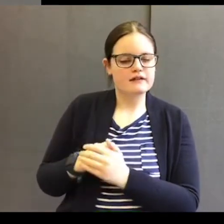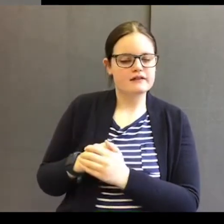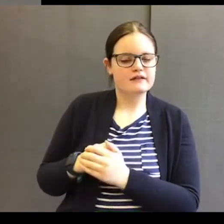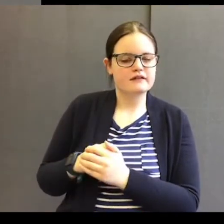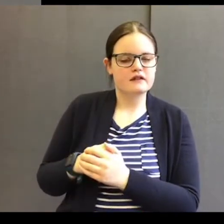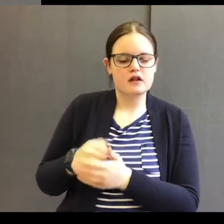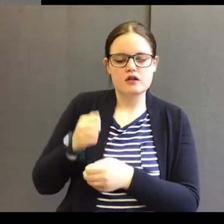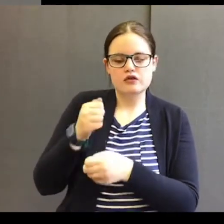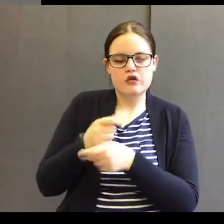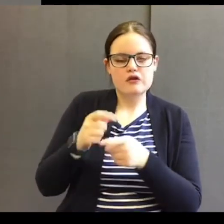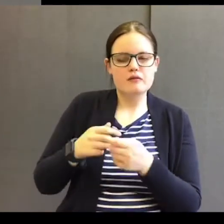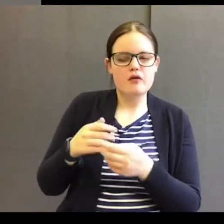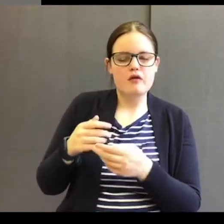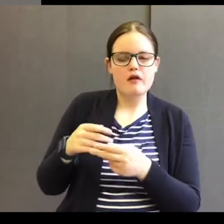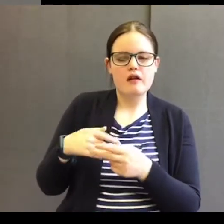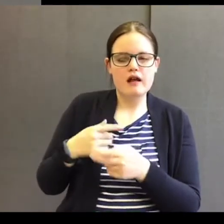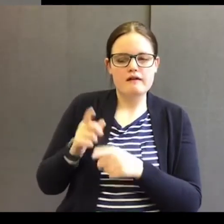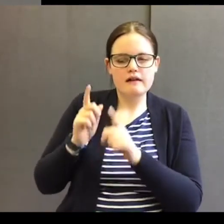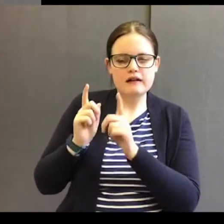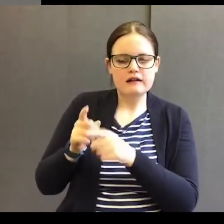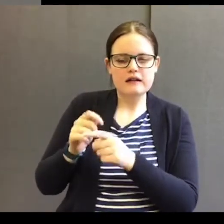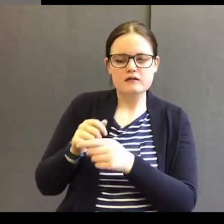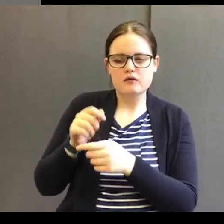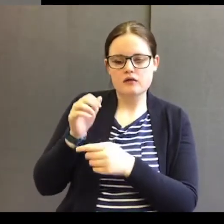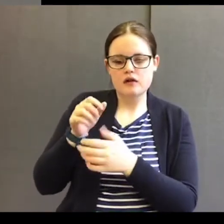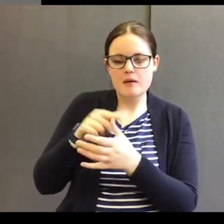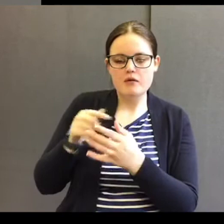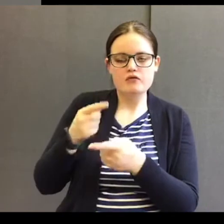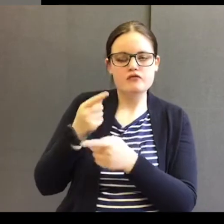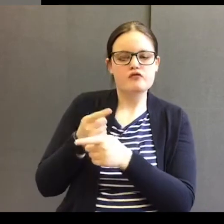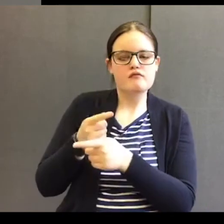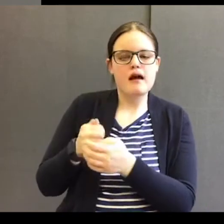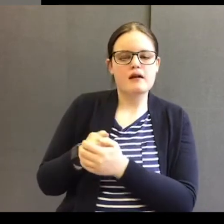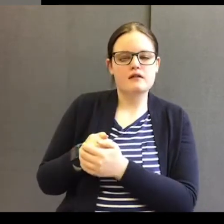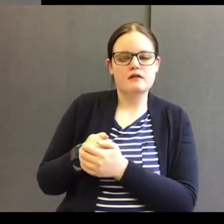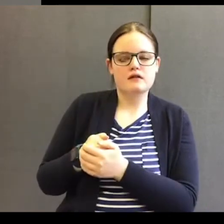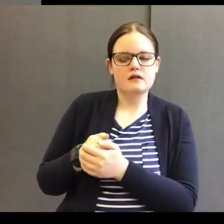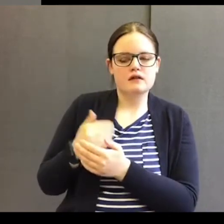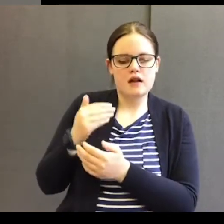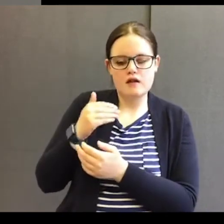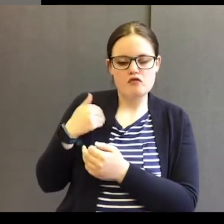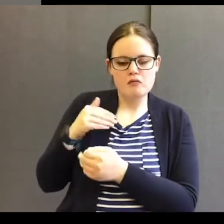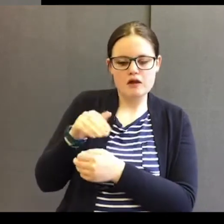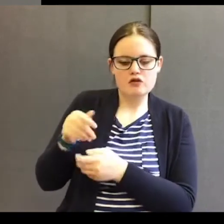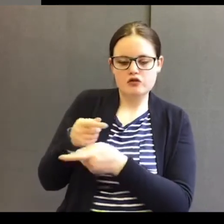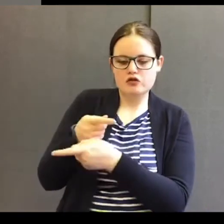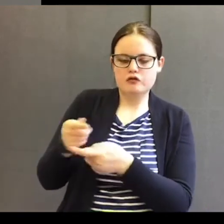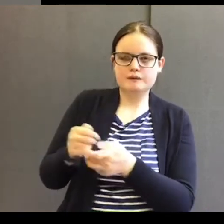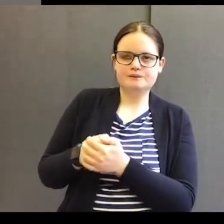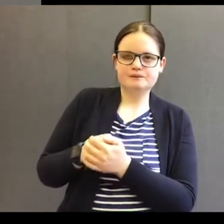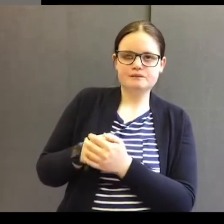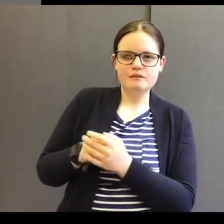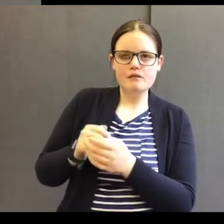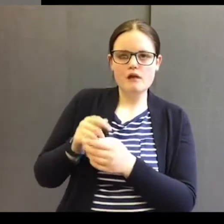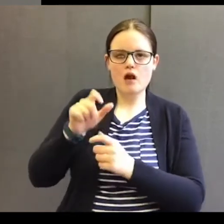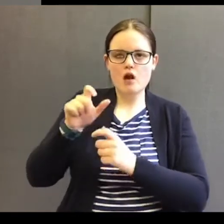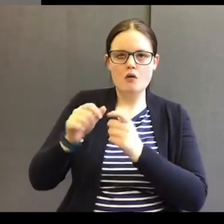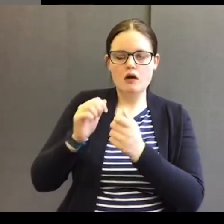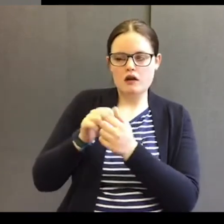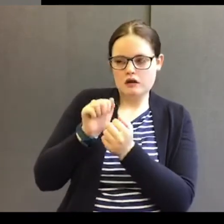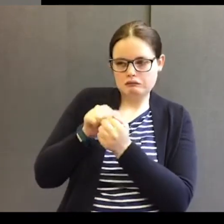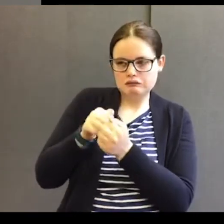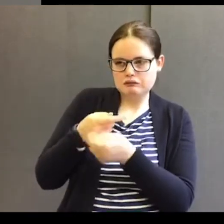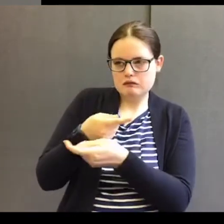after death. Gospel life. Isn't this what they would have spoken about? Let me remind you that